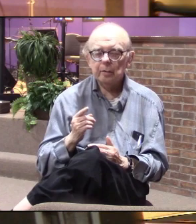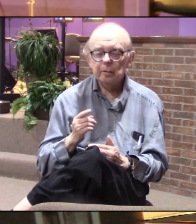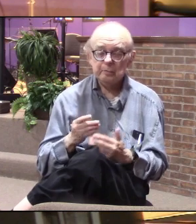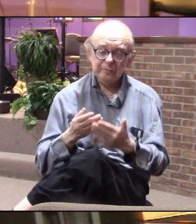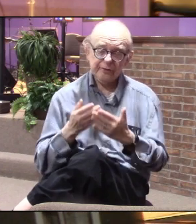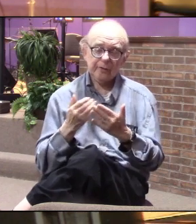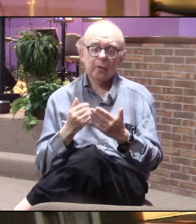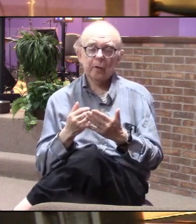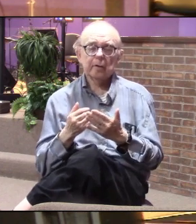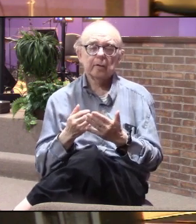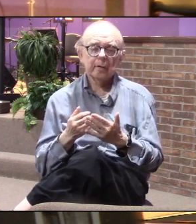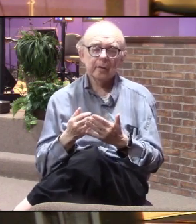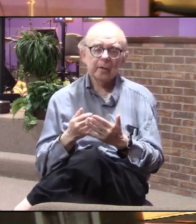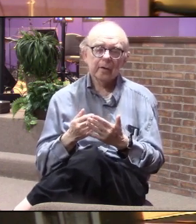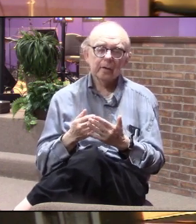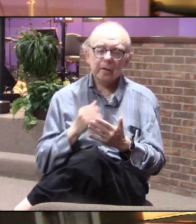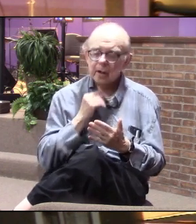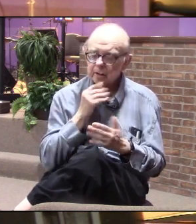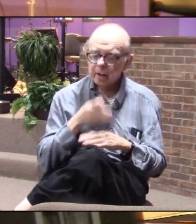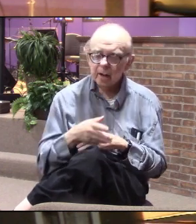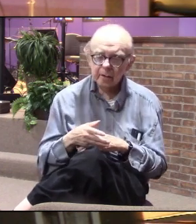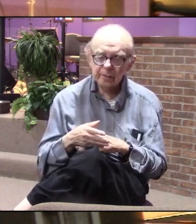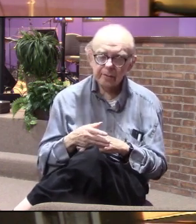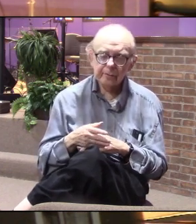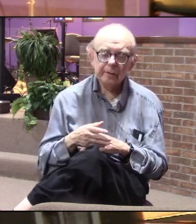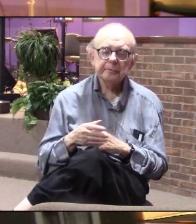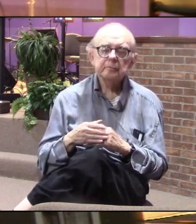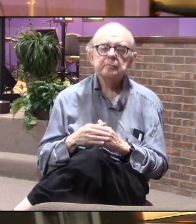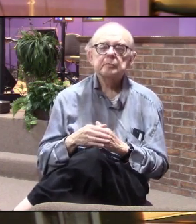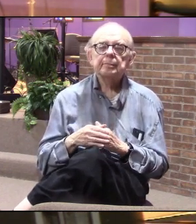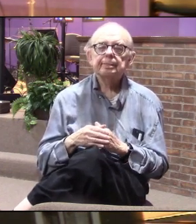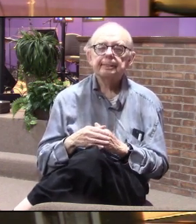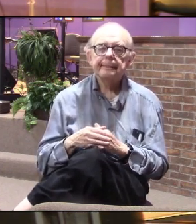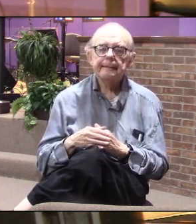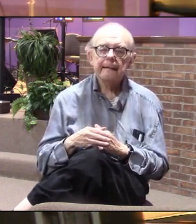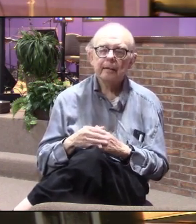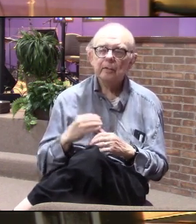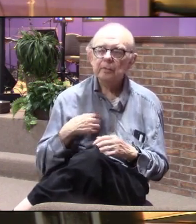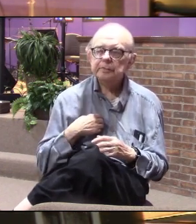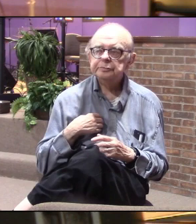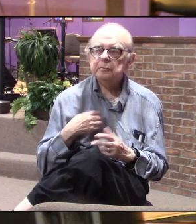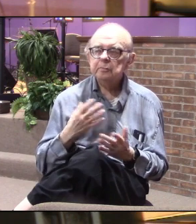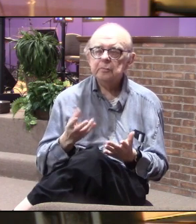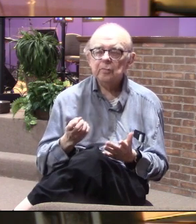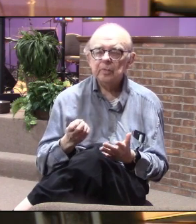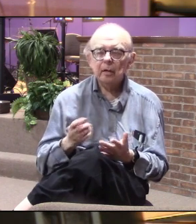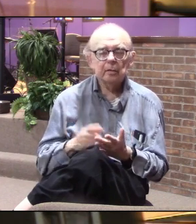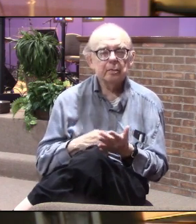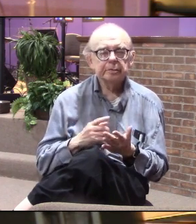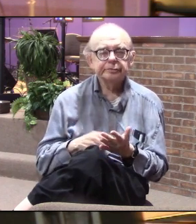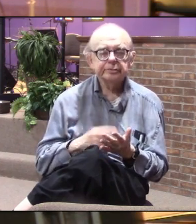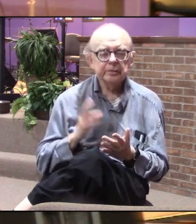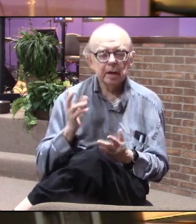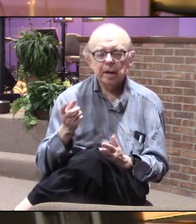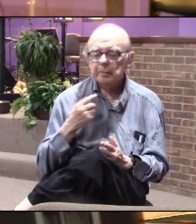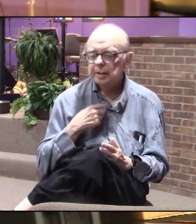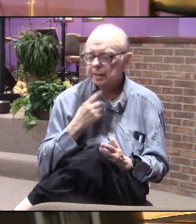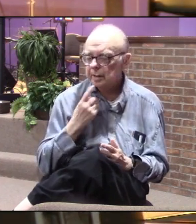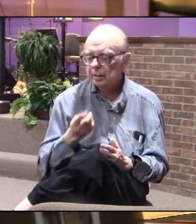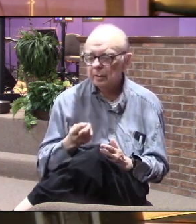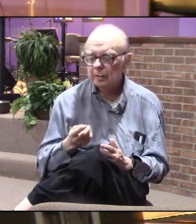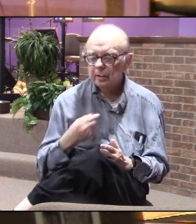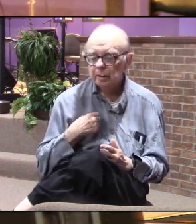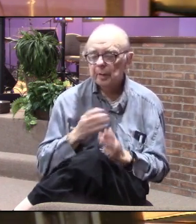advance, not after the fact. I hear, and sometimes you will hear me say this in